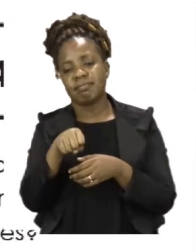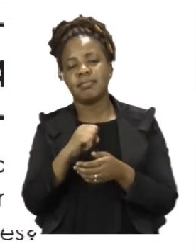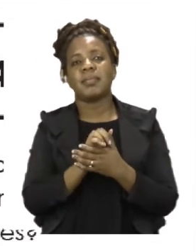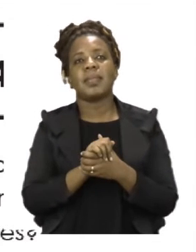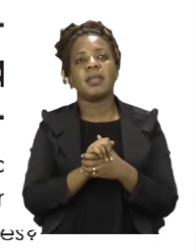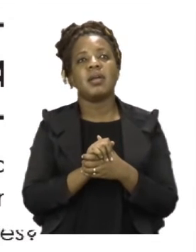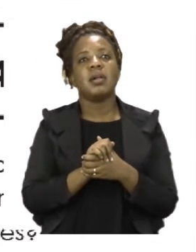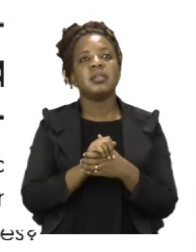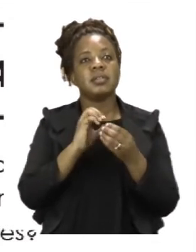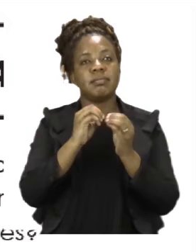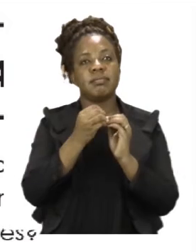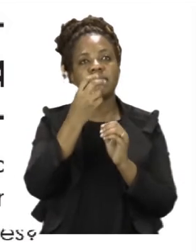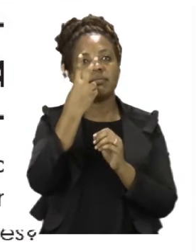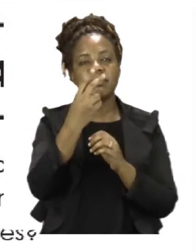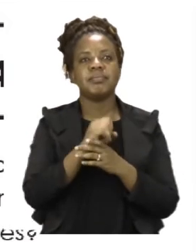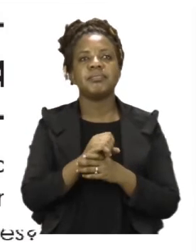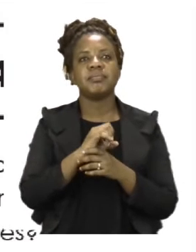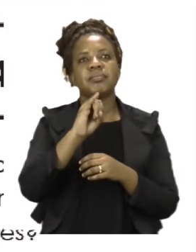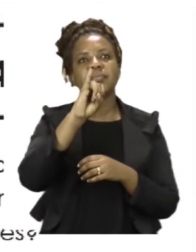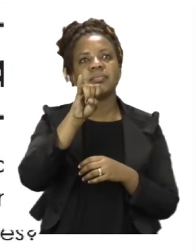2 together. It says,